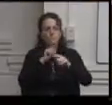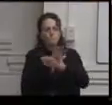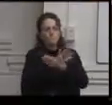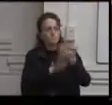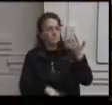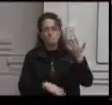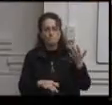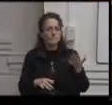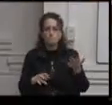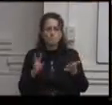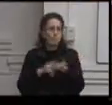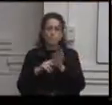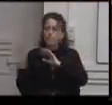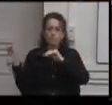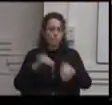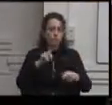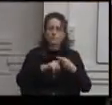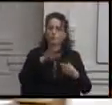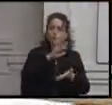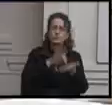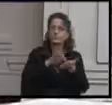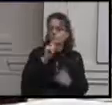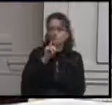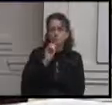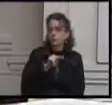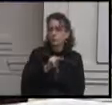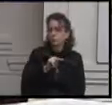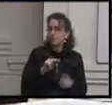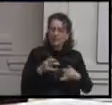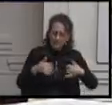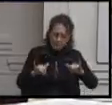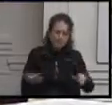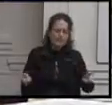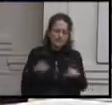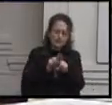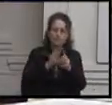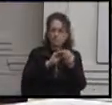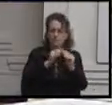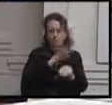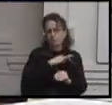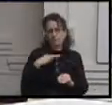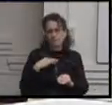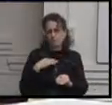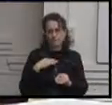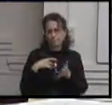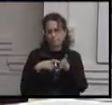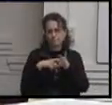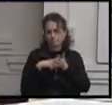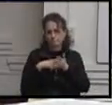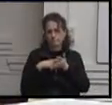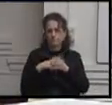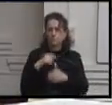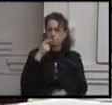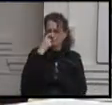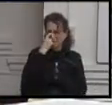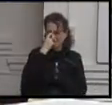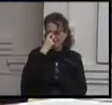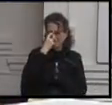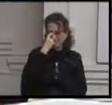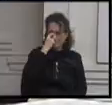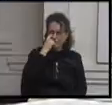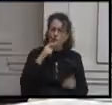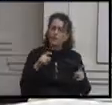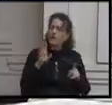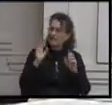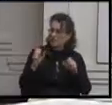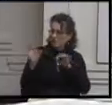Station. So can you then talk about response to a fire, how many trucks, how many people need to be at an